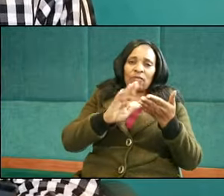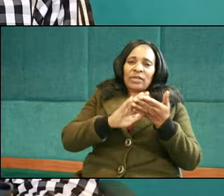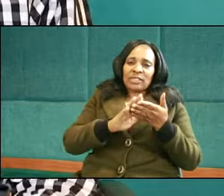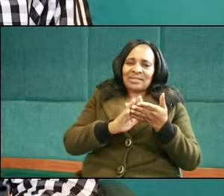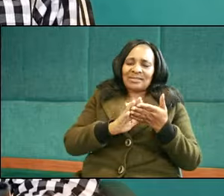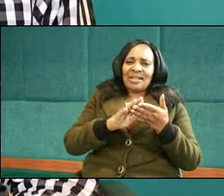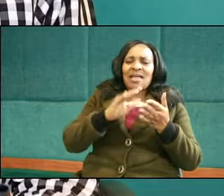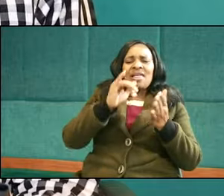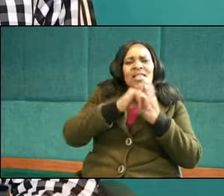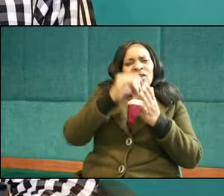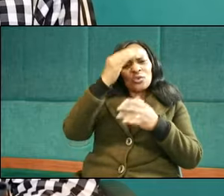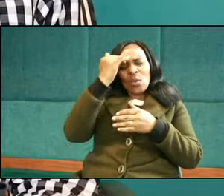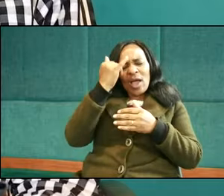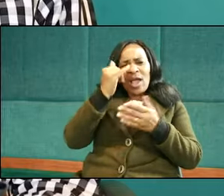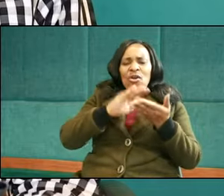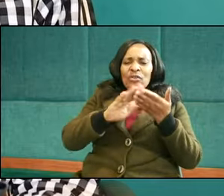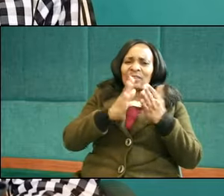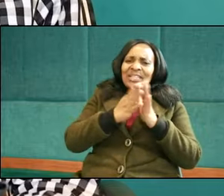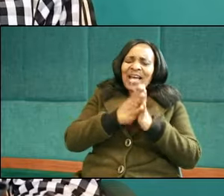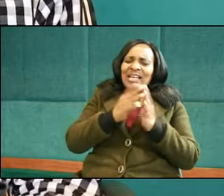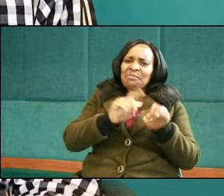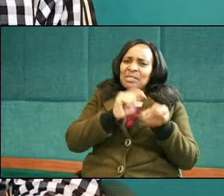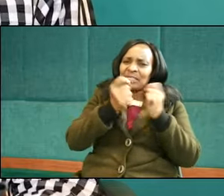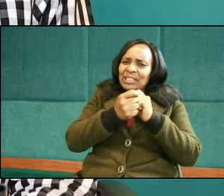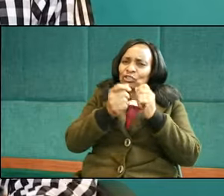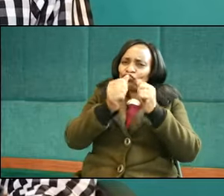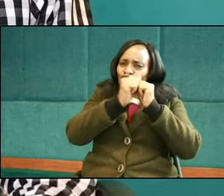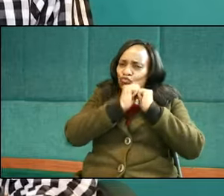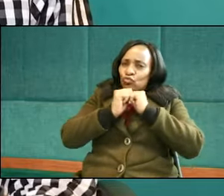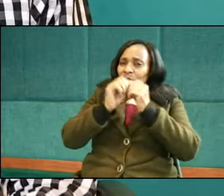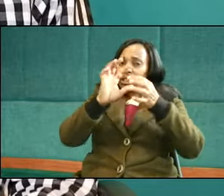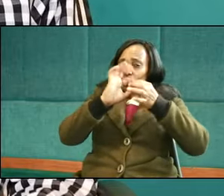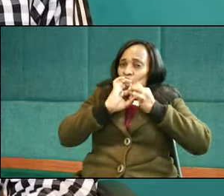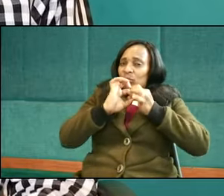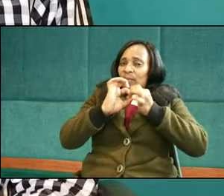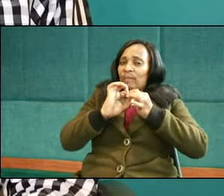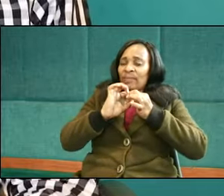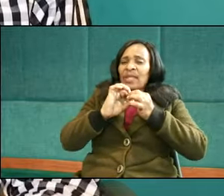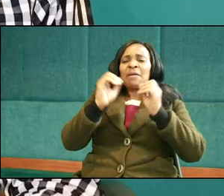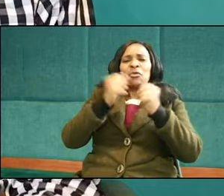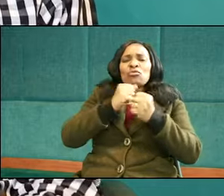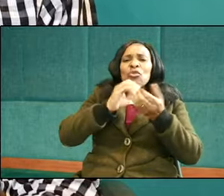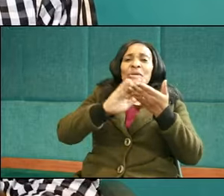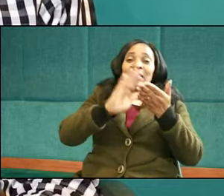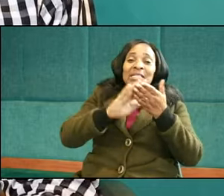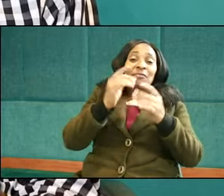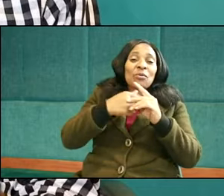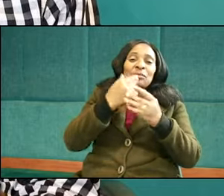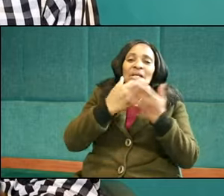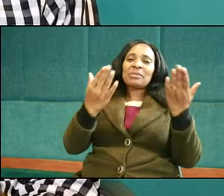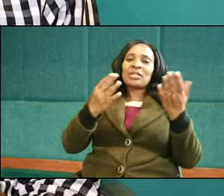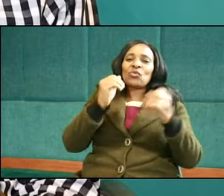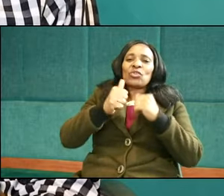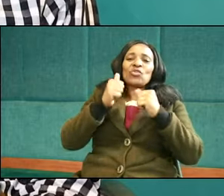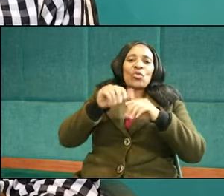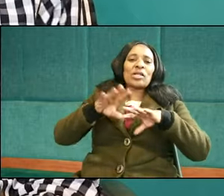why confession and repentance normally come together, because you can't repent from something which you don't even